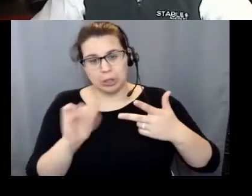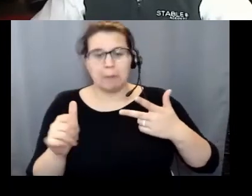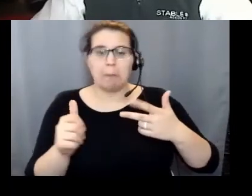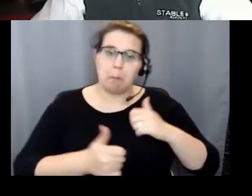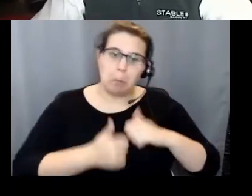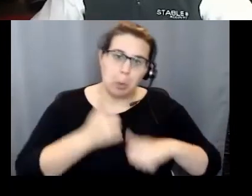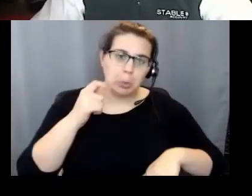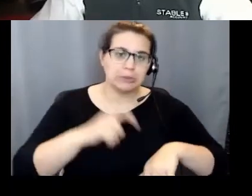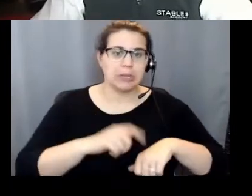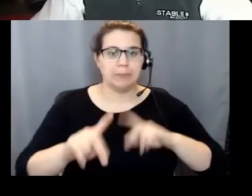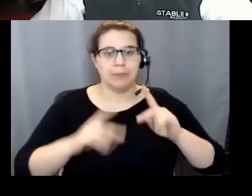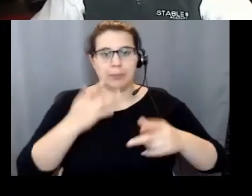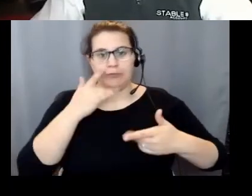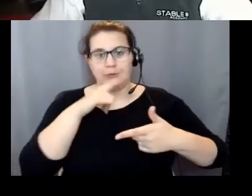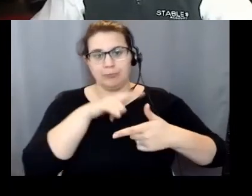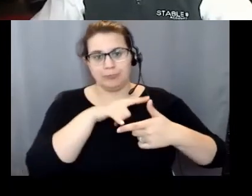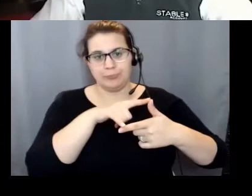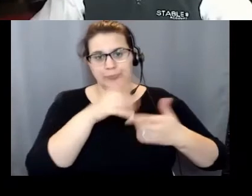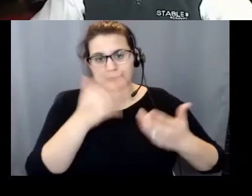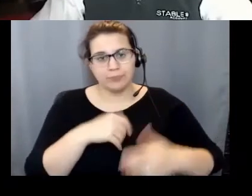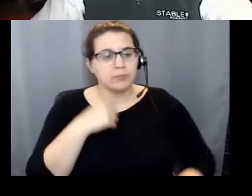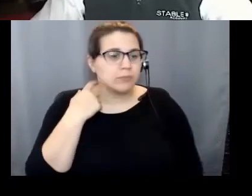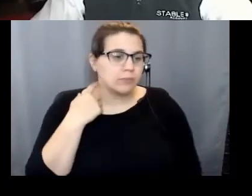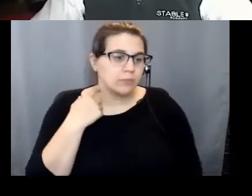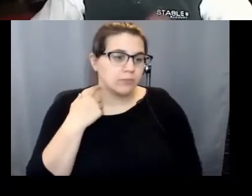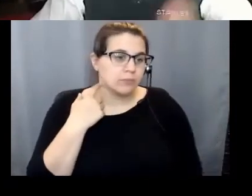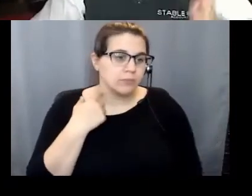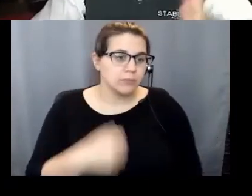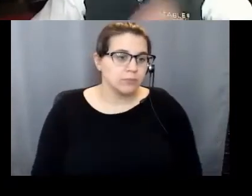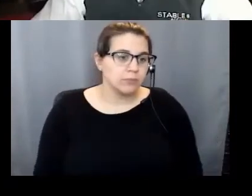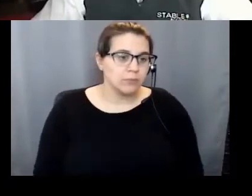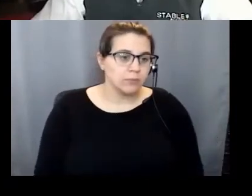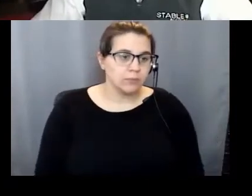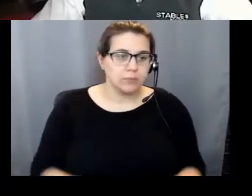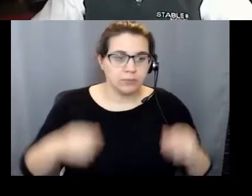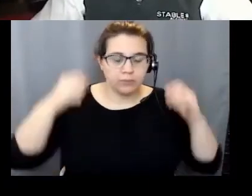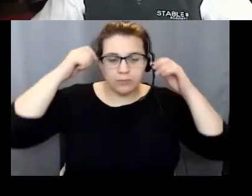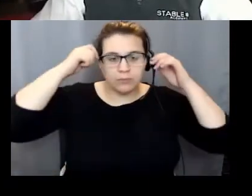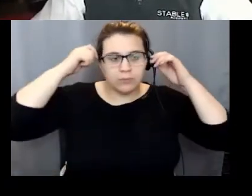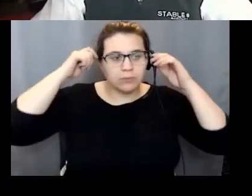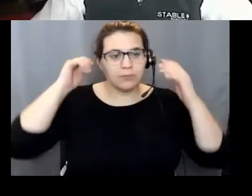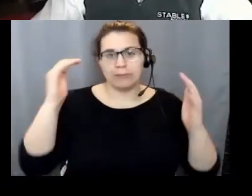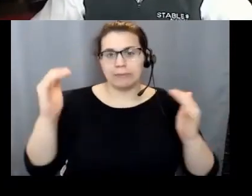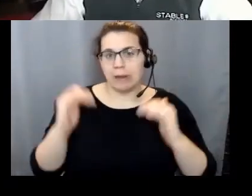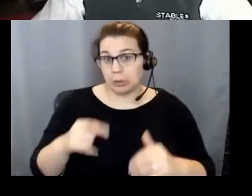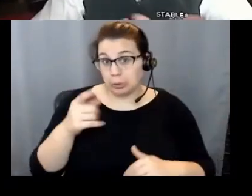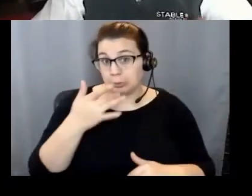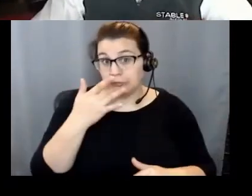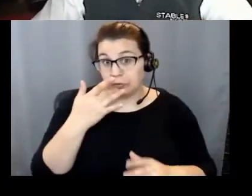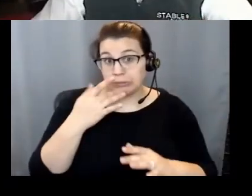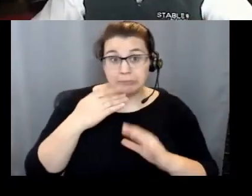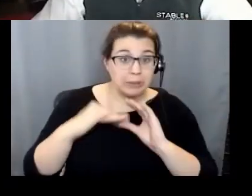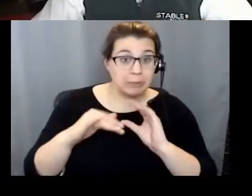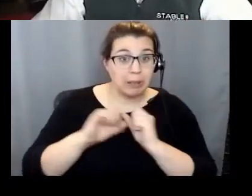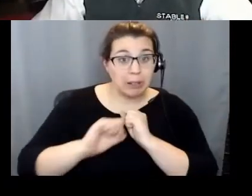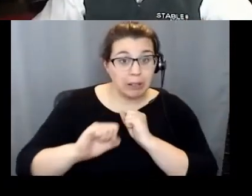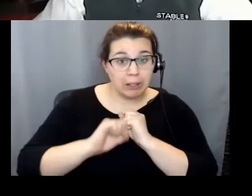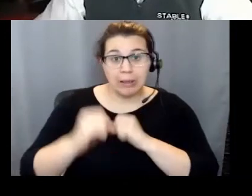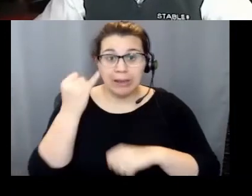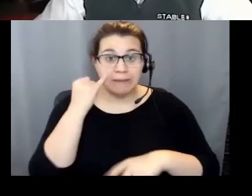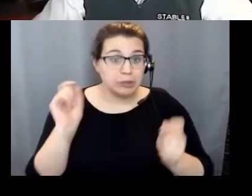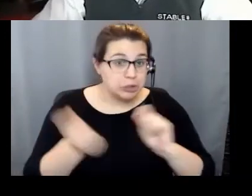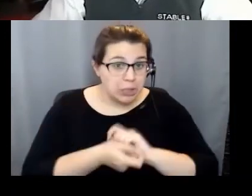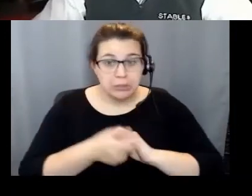select. This next one is just kind of a marketing thing. Do you want to get email updates about plan changes or